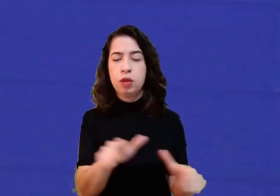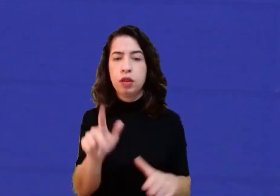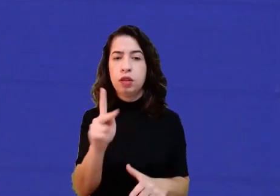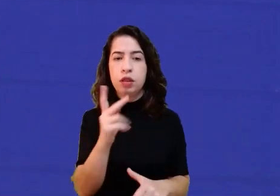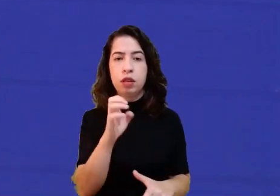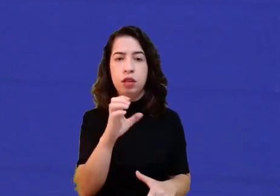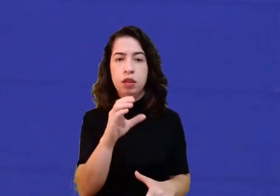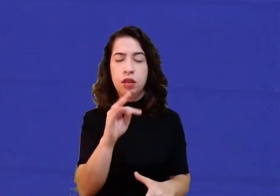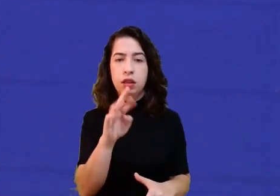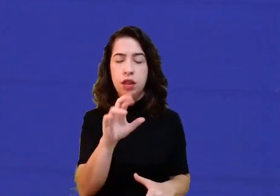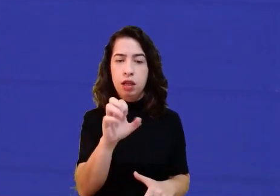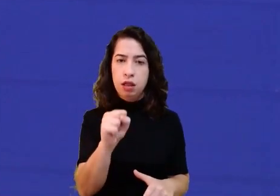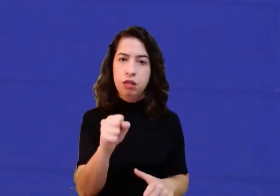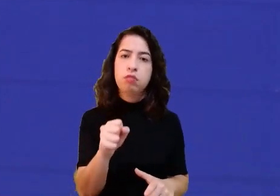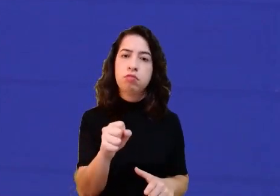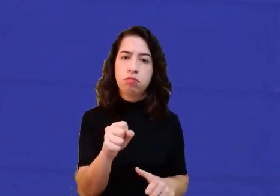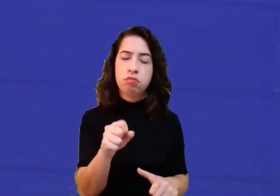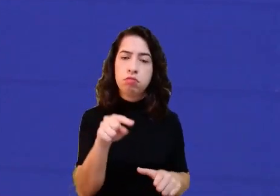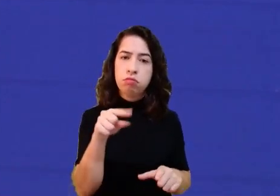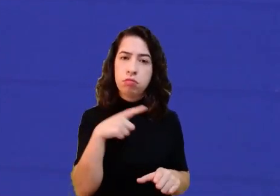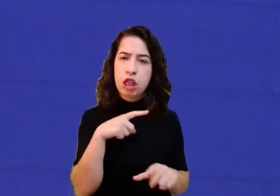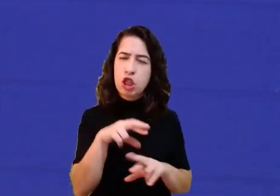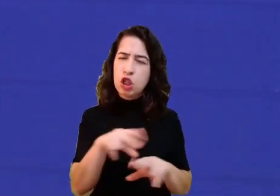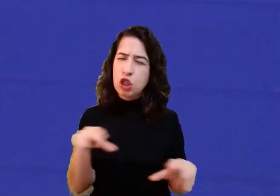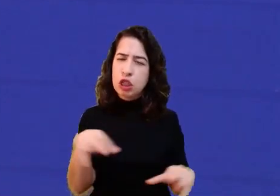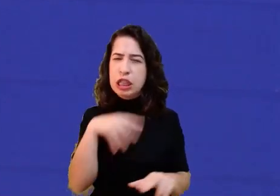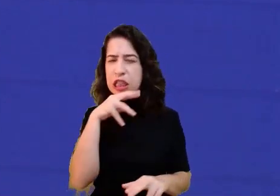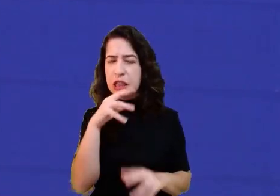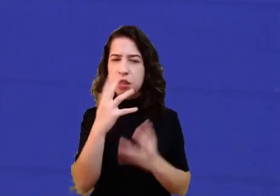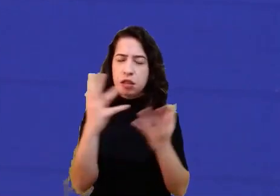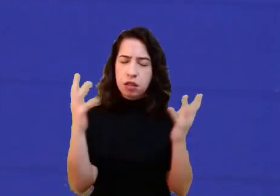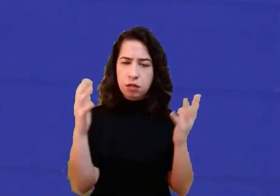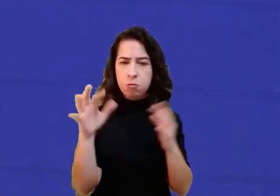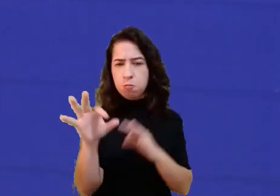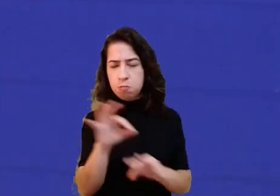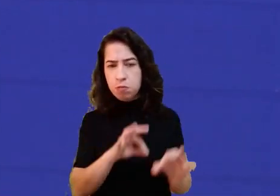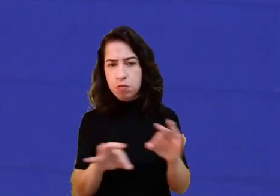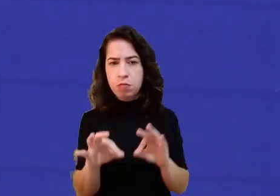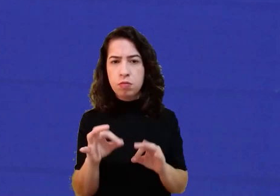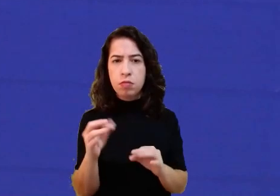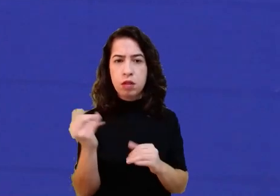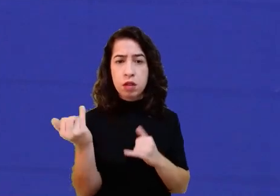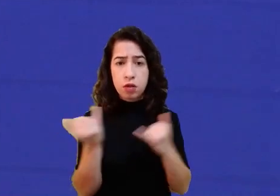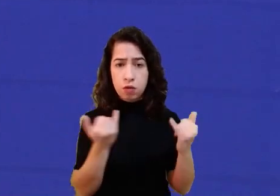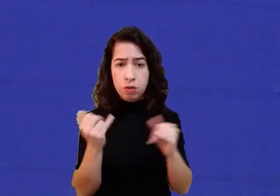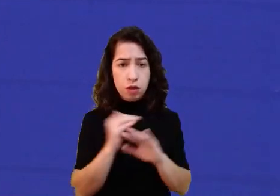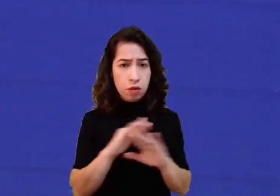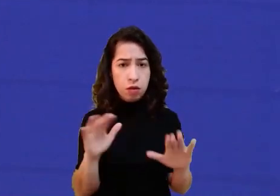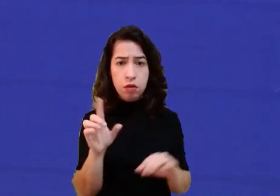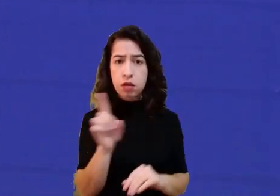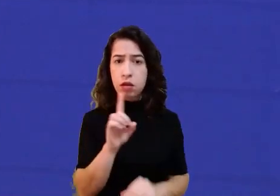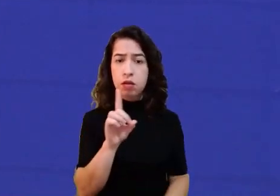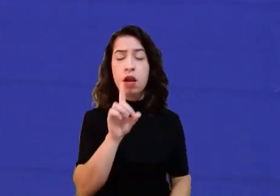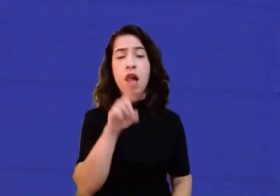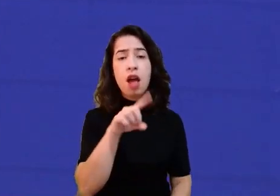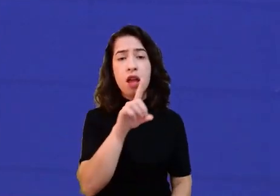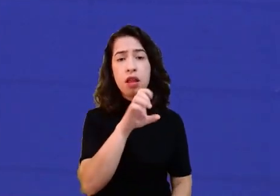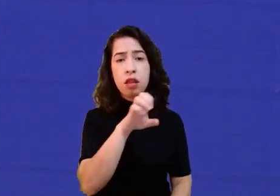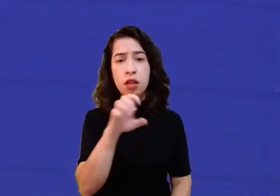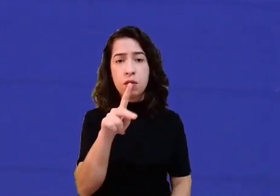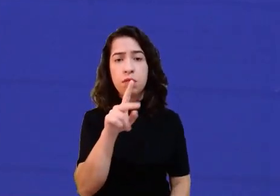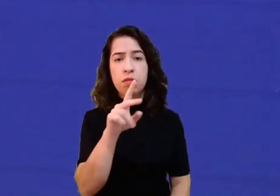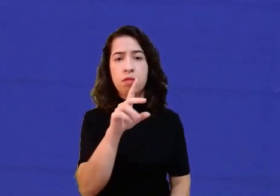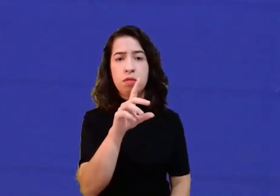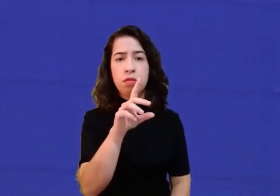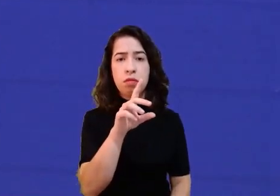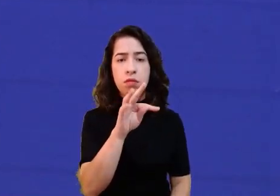protect the biodiversity. This is not just figures, this is deep tech. The solutions are not ready,